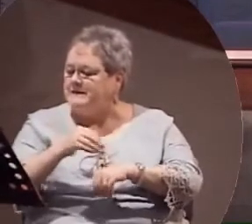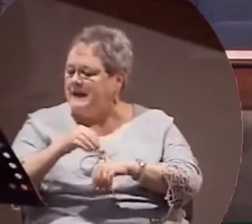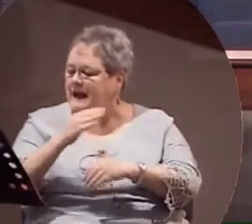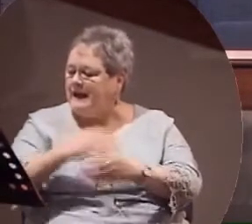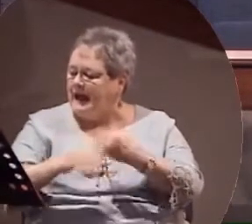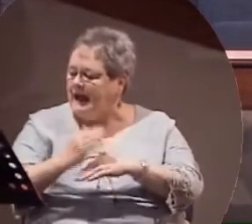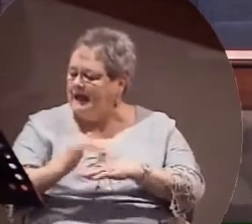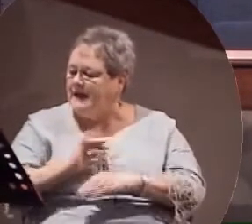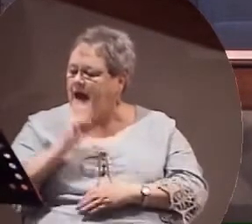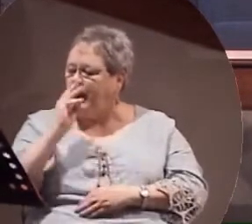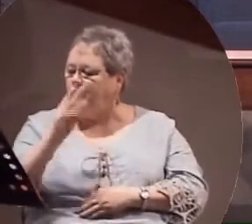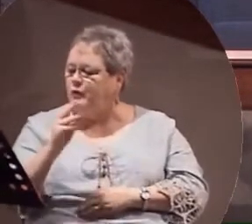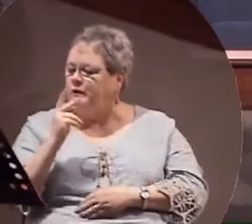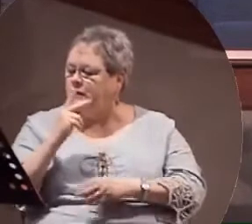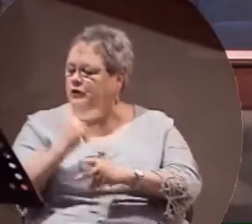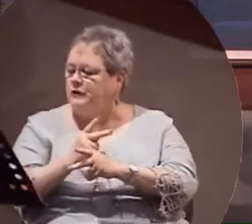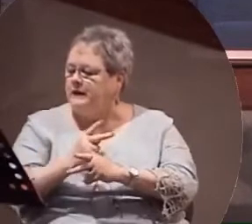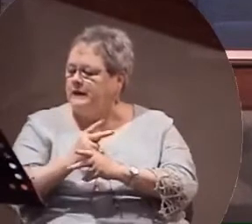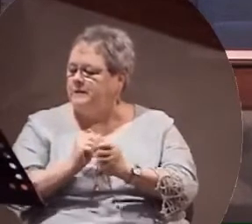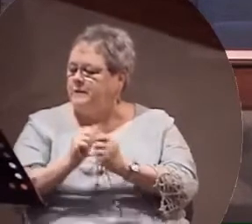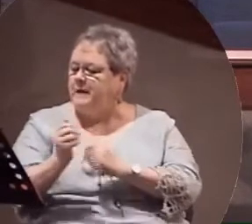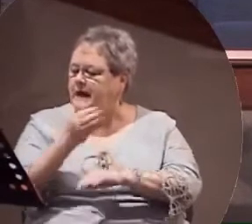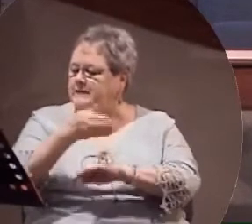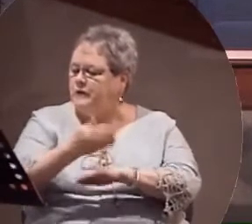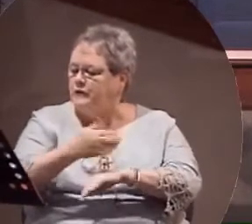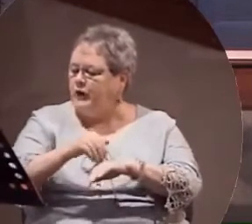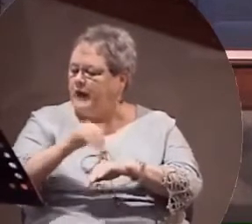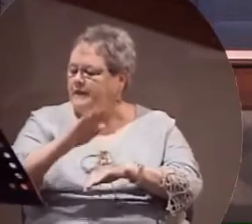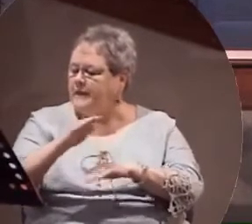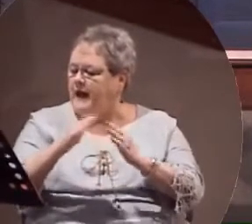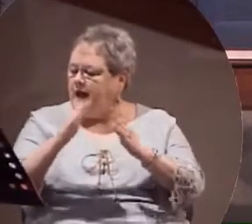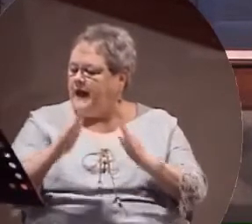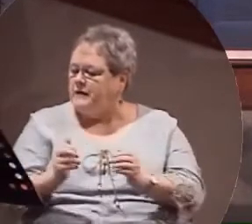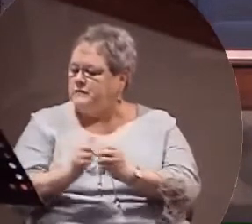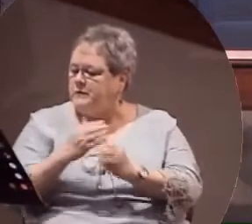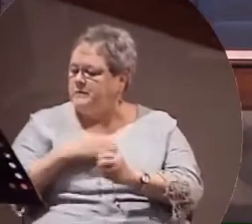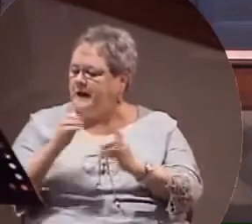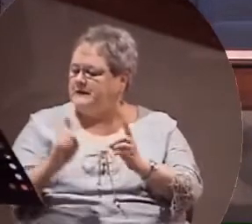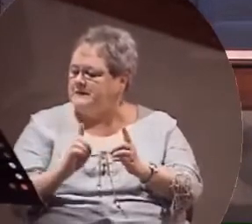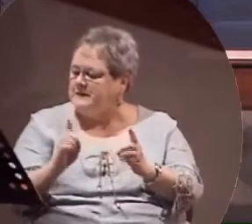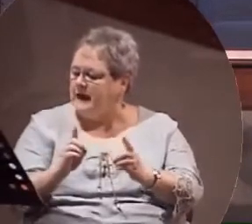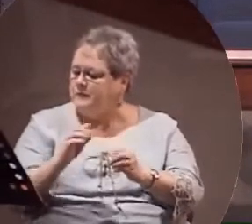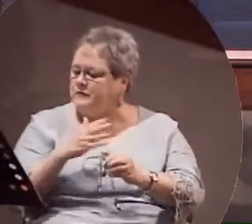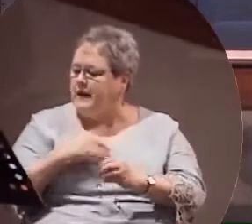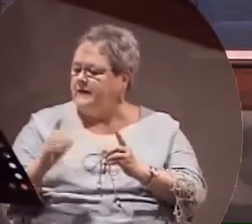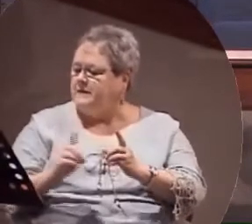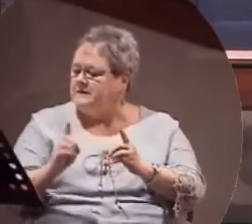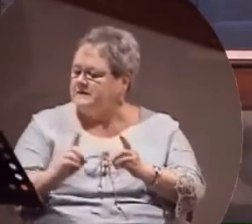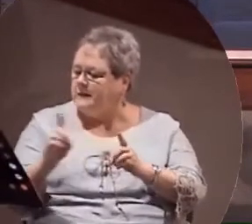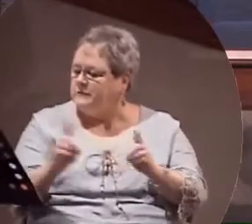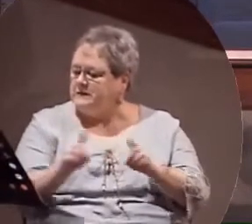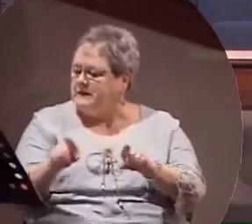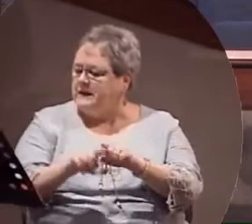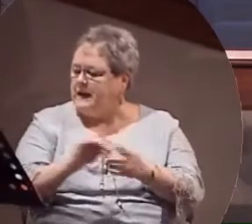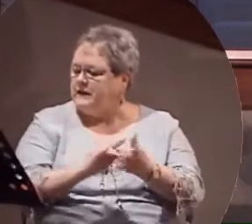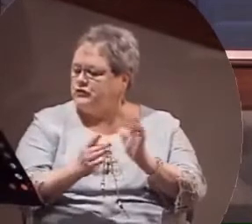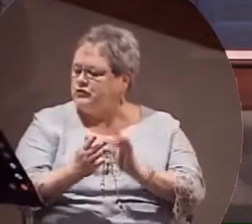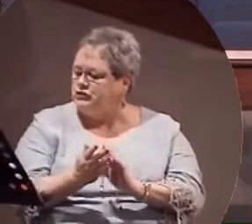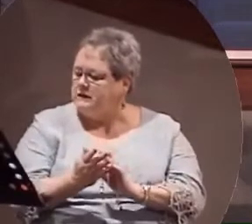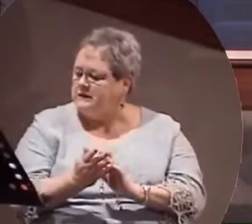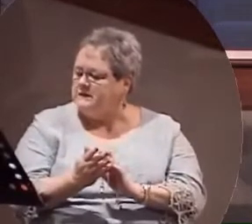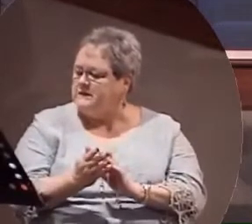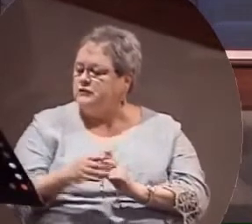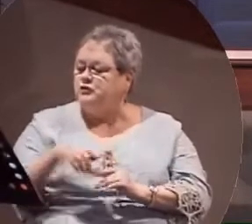hand. I will keep the Passover at thy house with my disciples. And the disciples did as Jesus